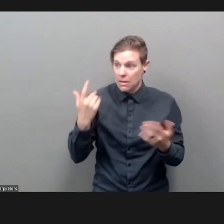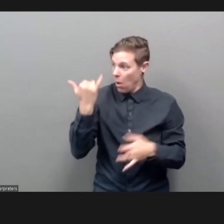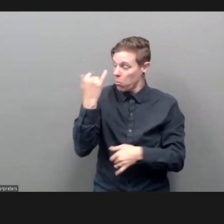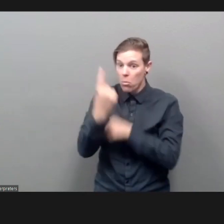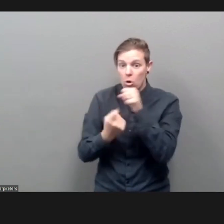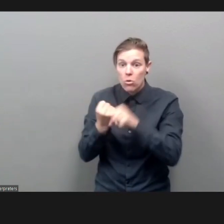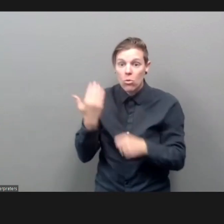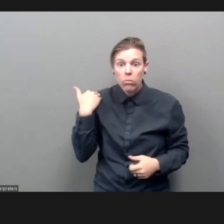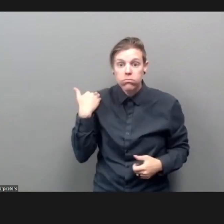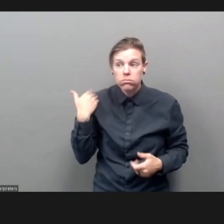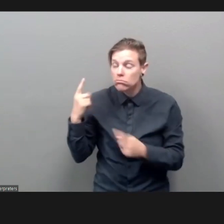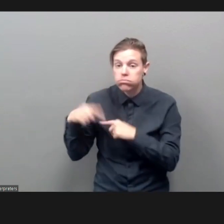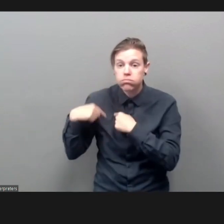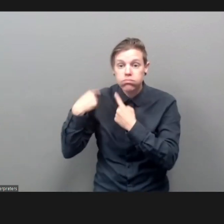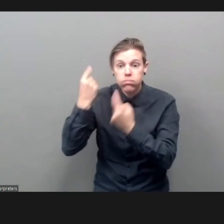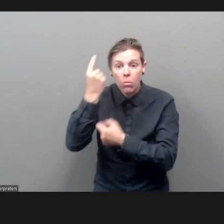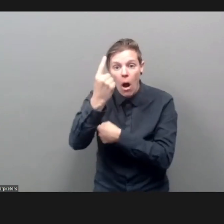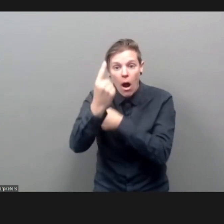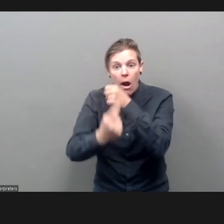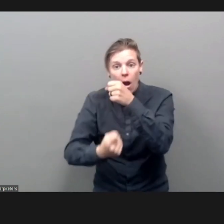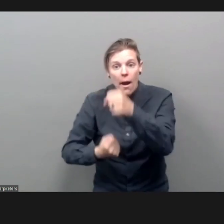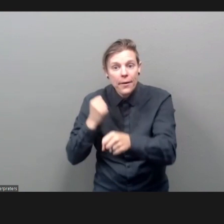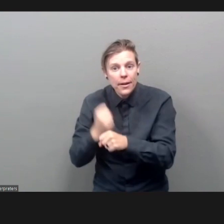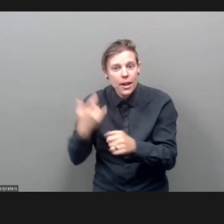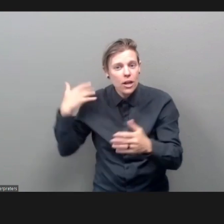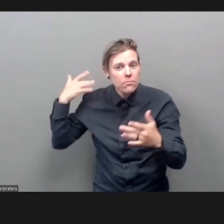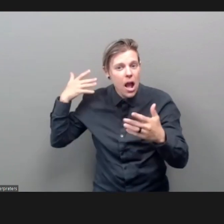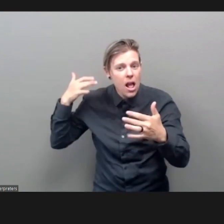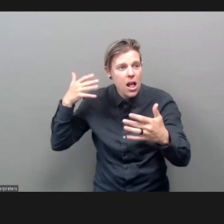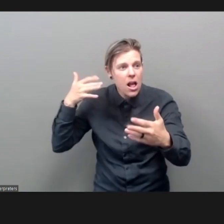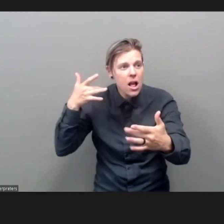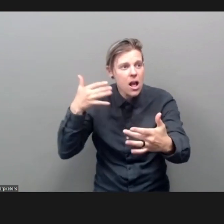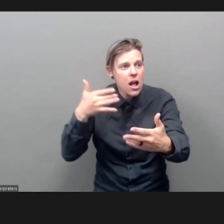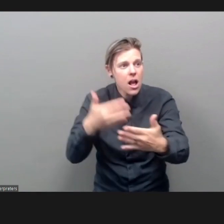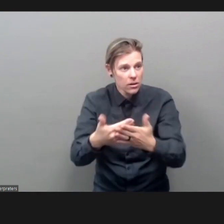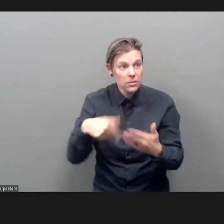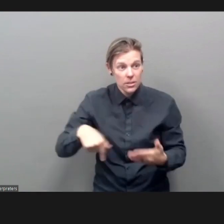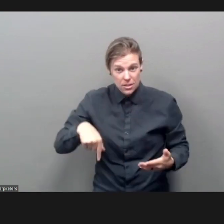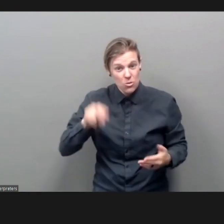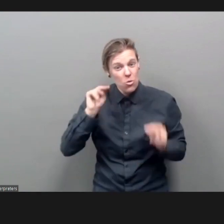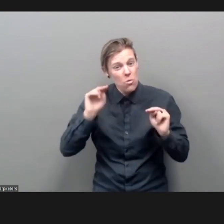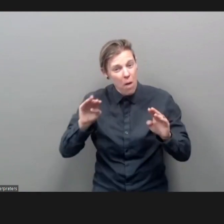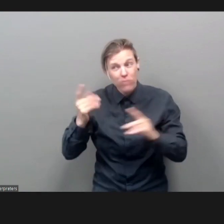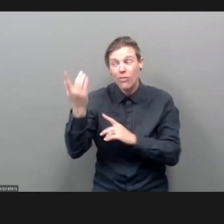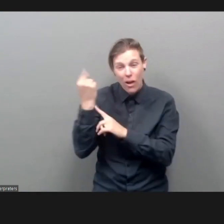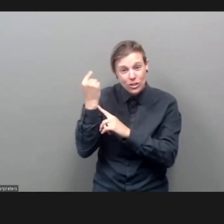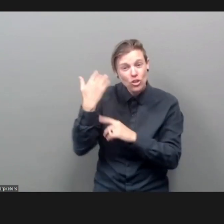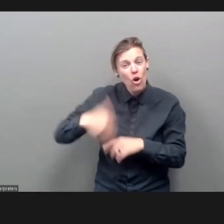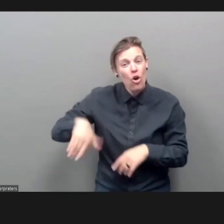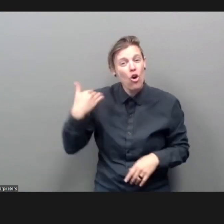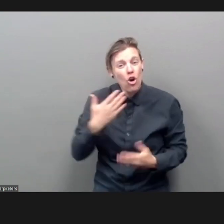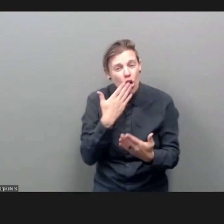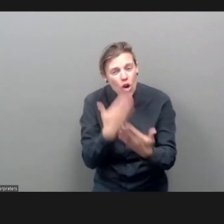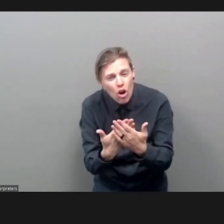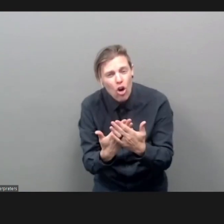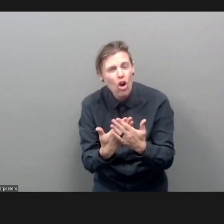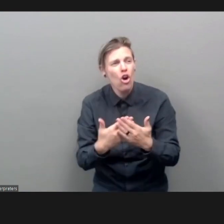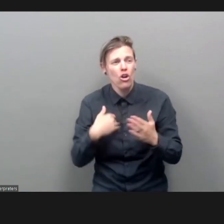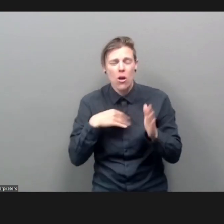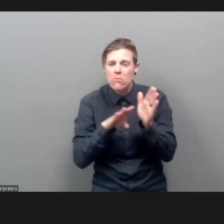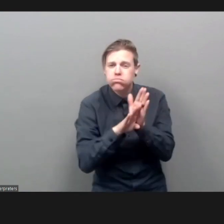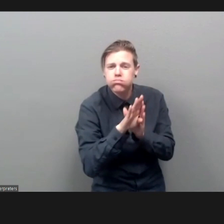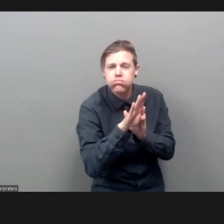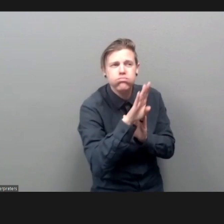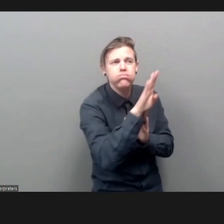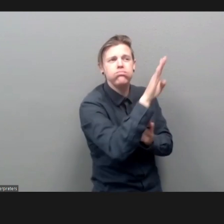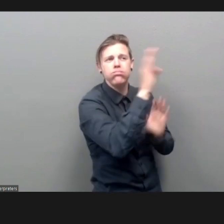were very effective, and so were New Mexicans, at doing everything in their part to get fully vaccinated. That was 2 doses